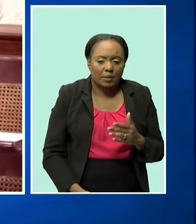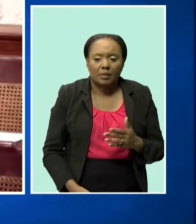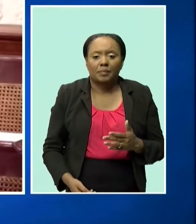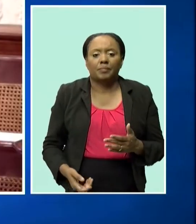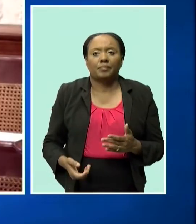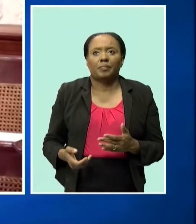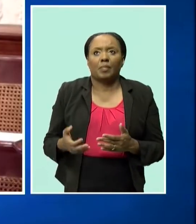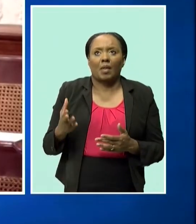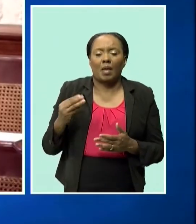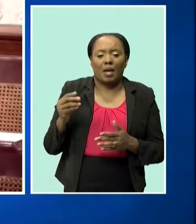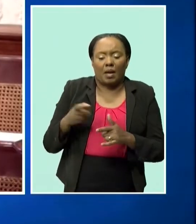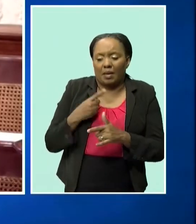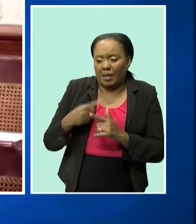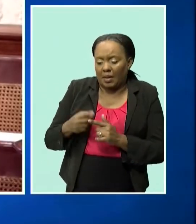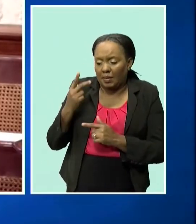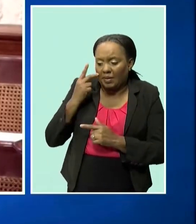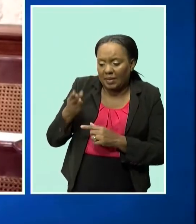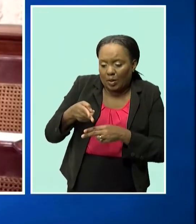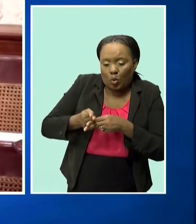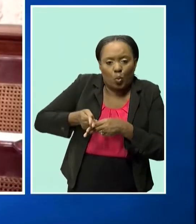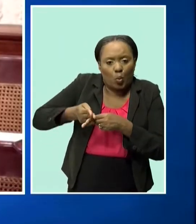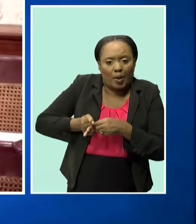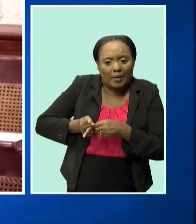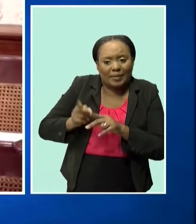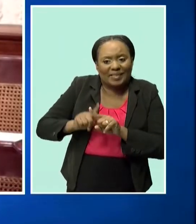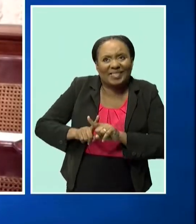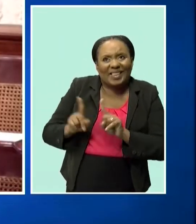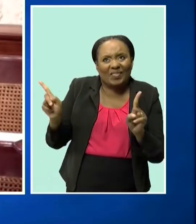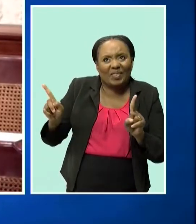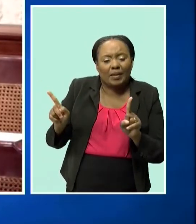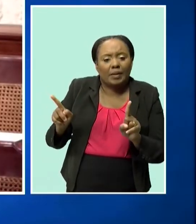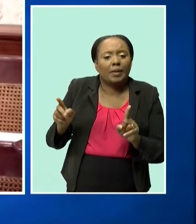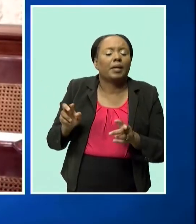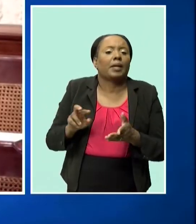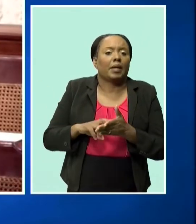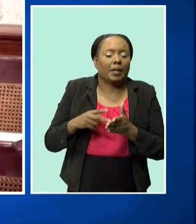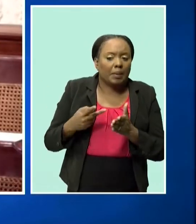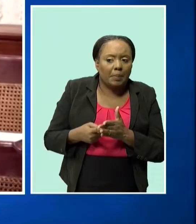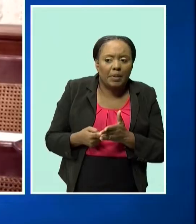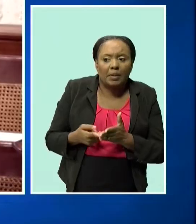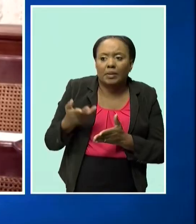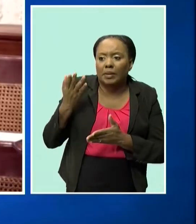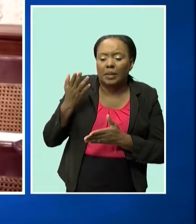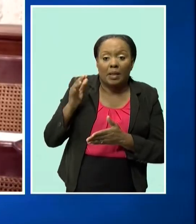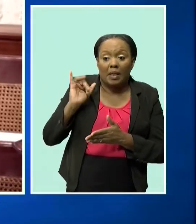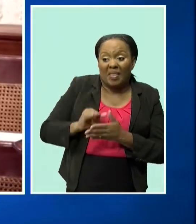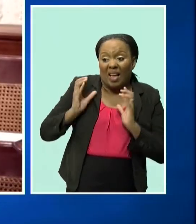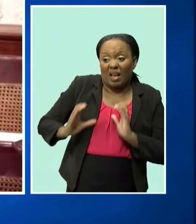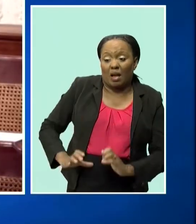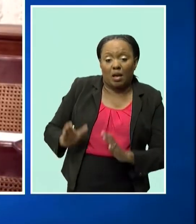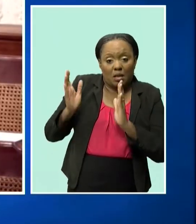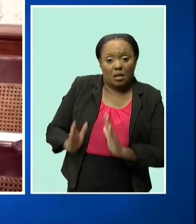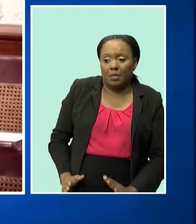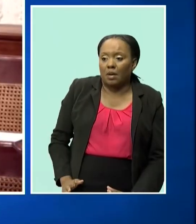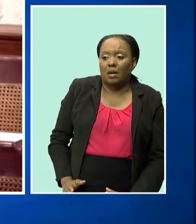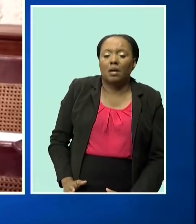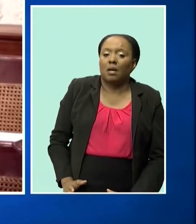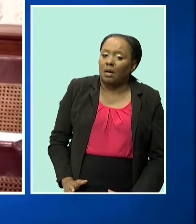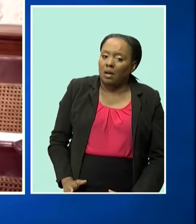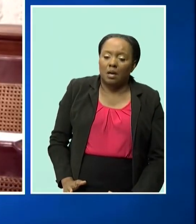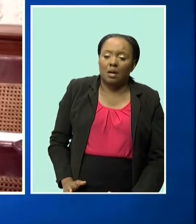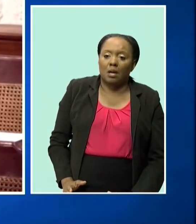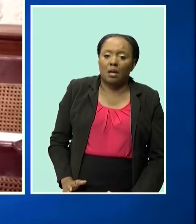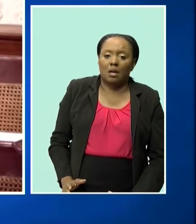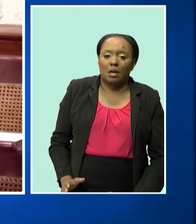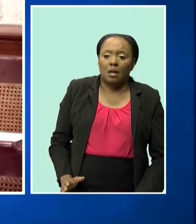104 grams of difference, that consumer, sir, has been disadvantaged. The cost of living for that consumer is already